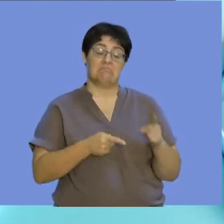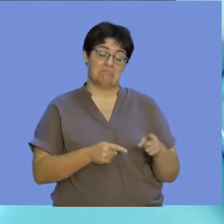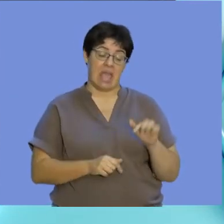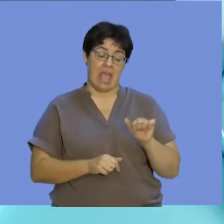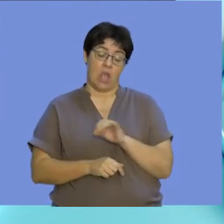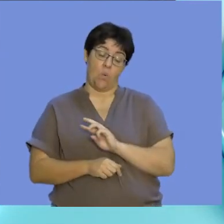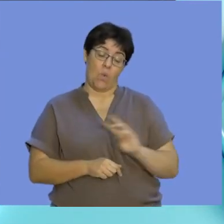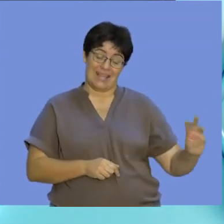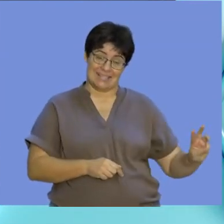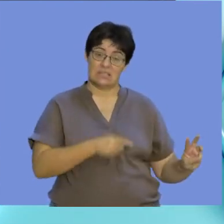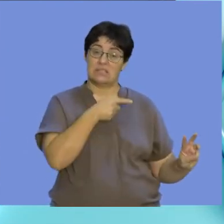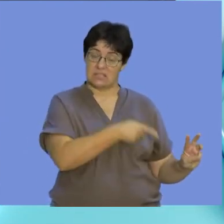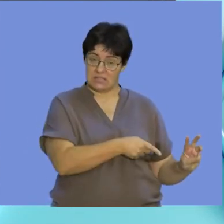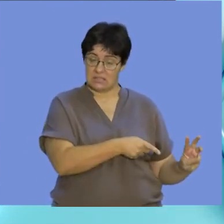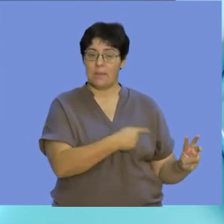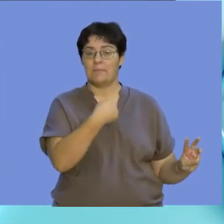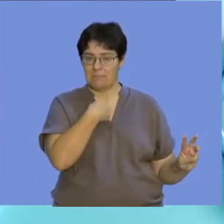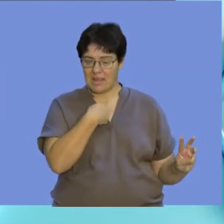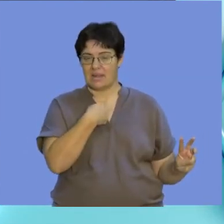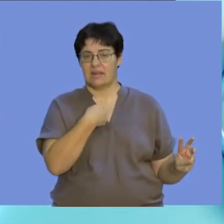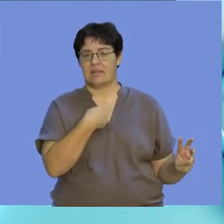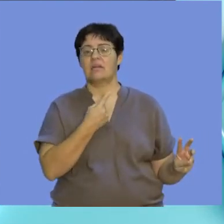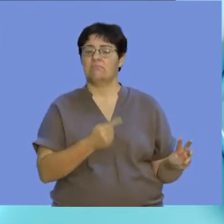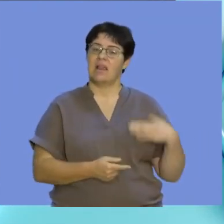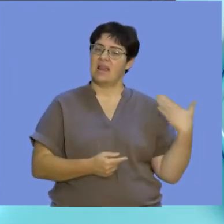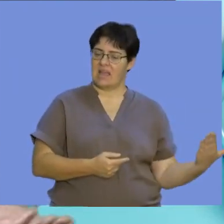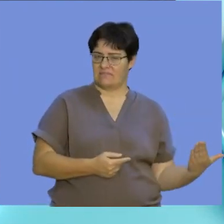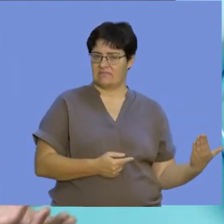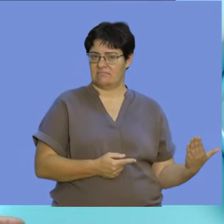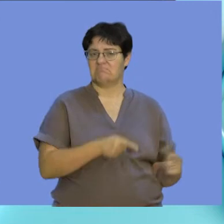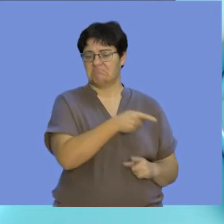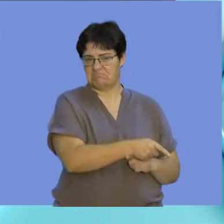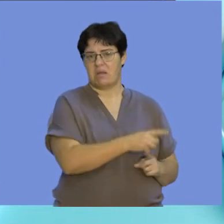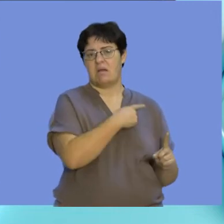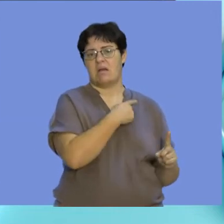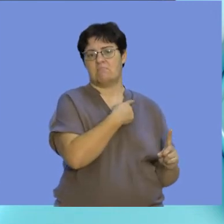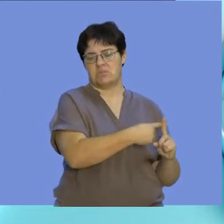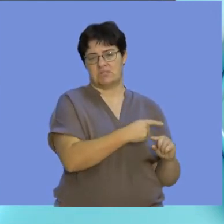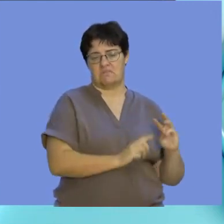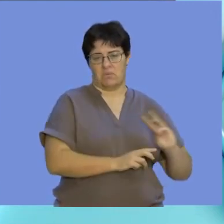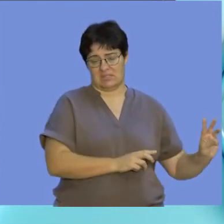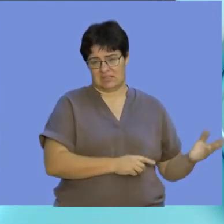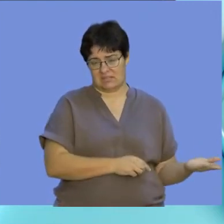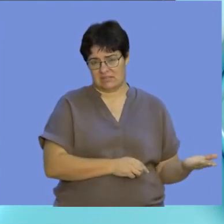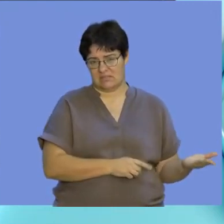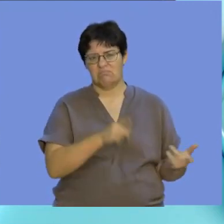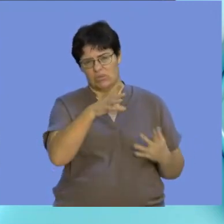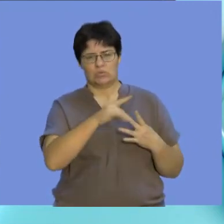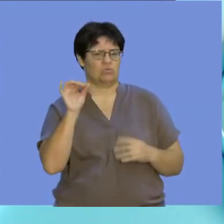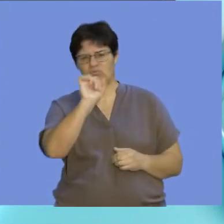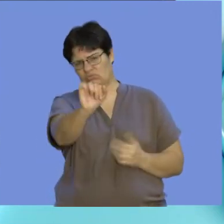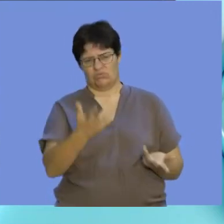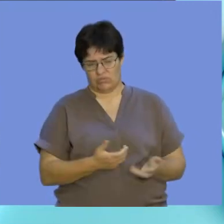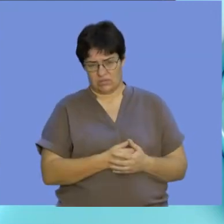that was the first thing they told me about, I would have made west my positive direction. You can choose, it's up to